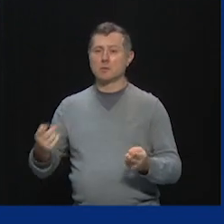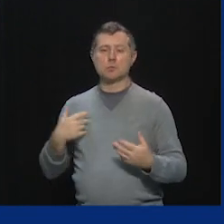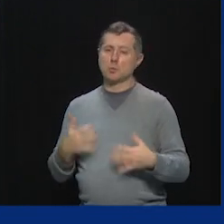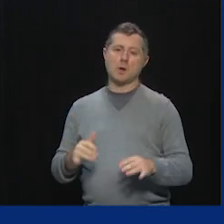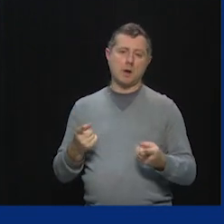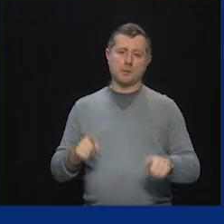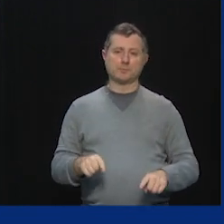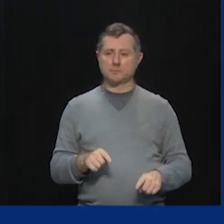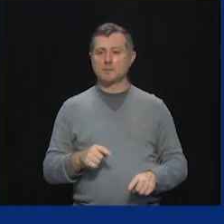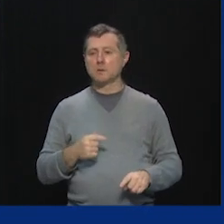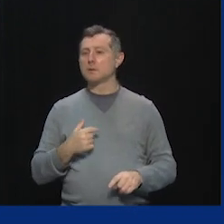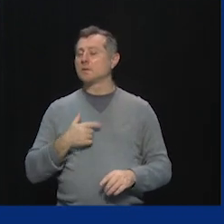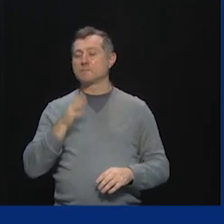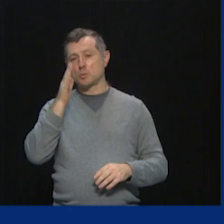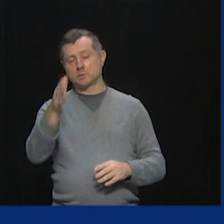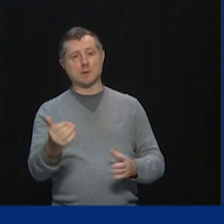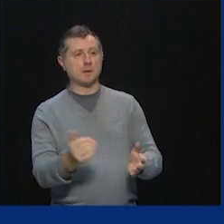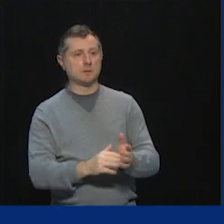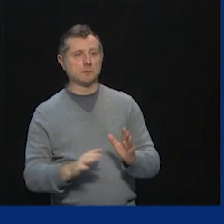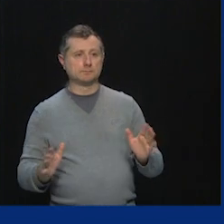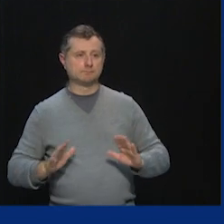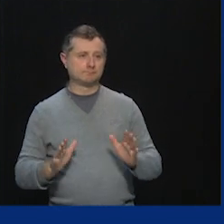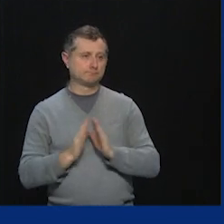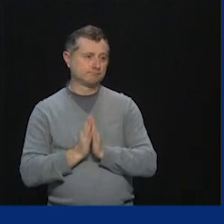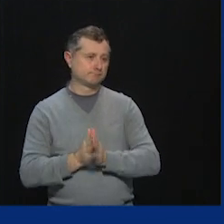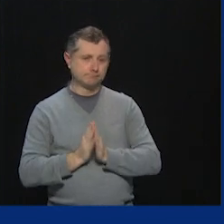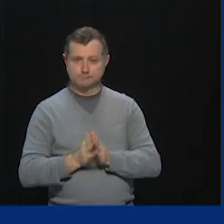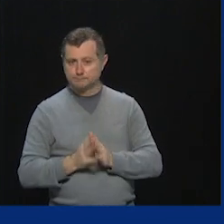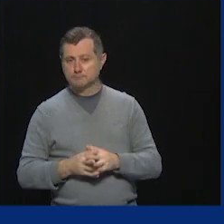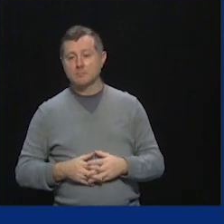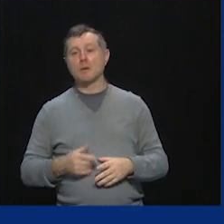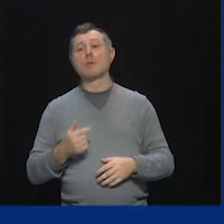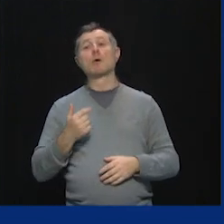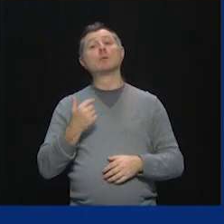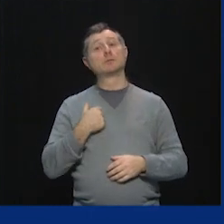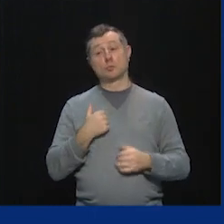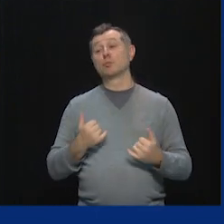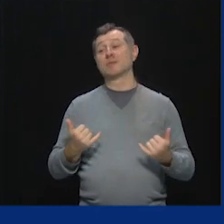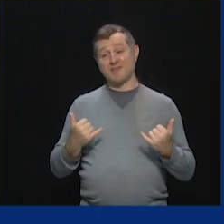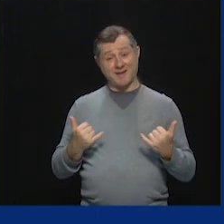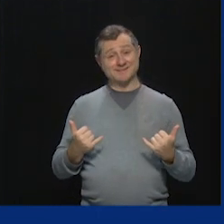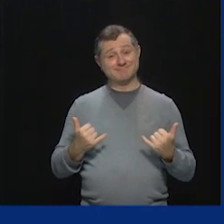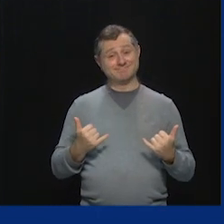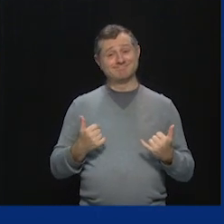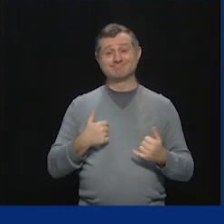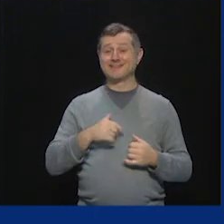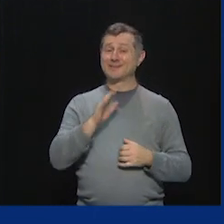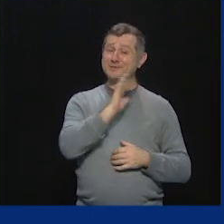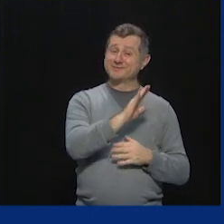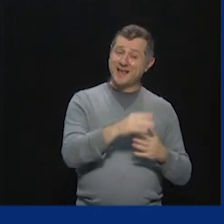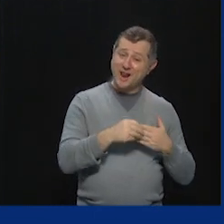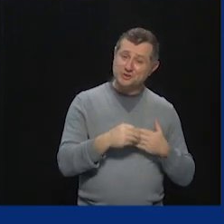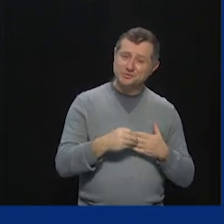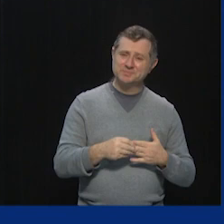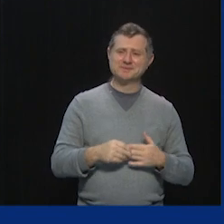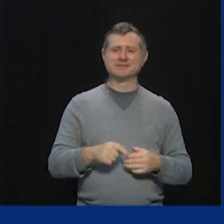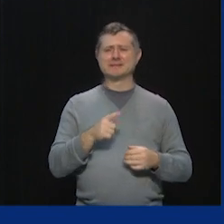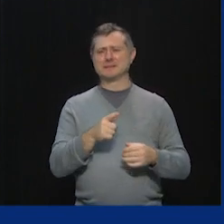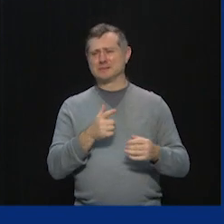that you have put in place are leading us to a point where we can fully recover, and we thank you for that.